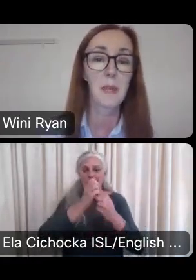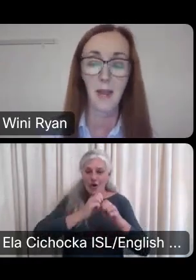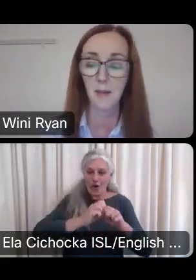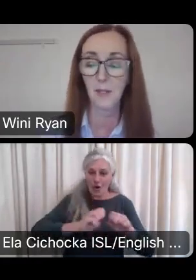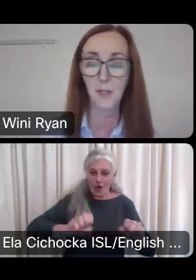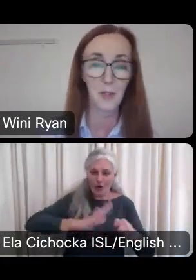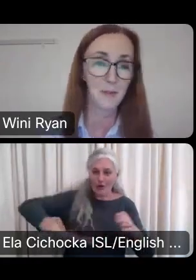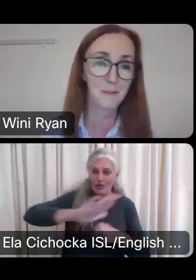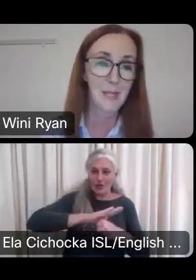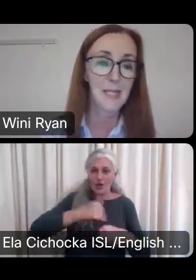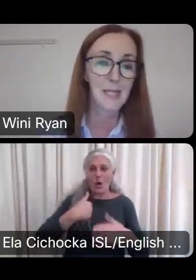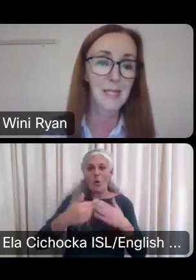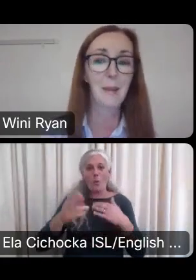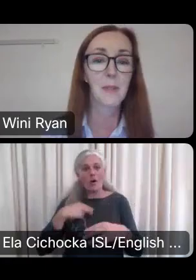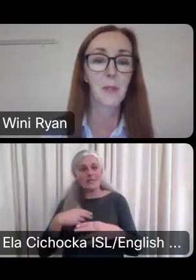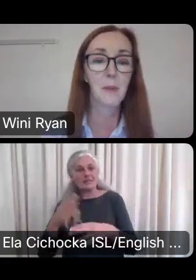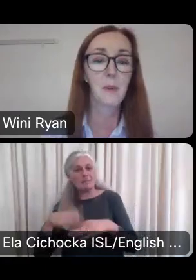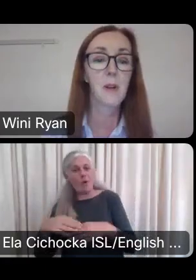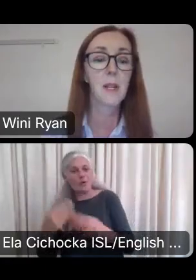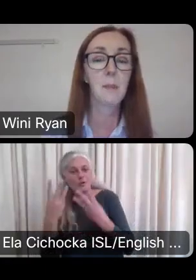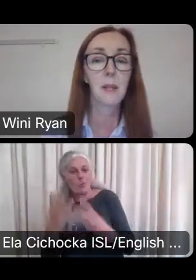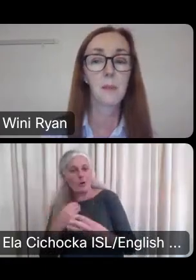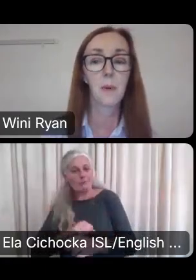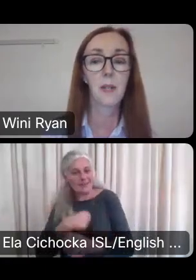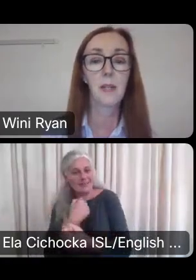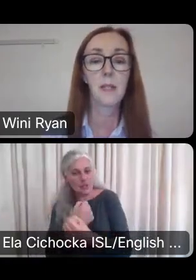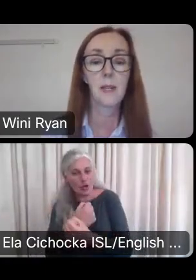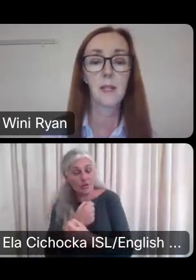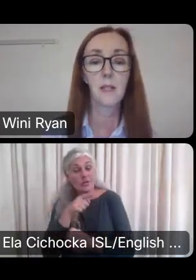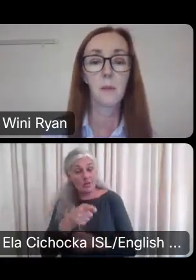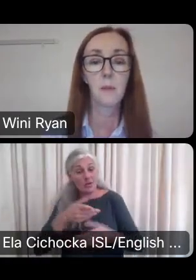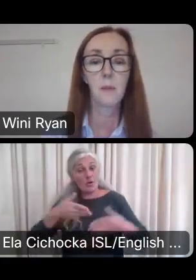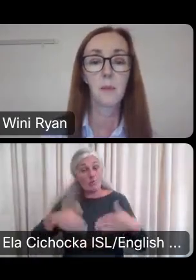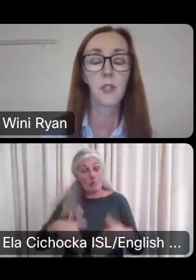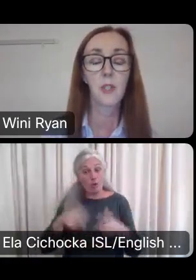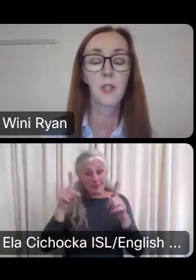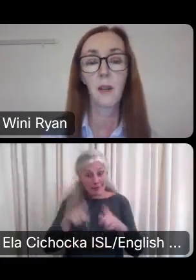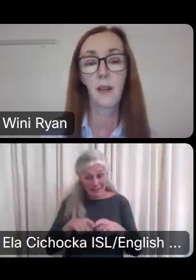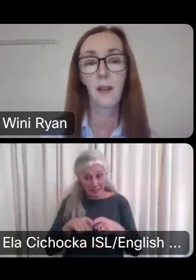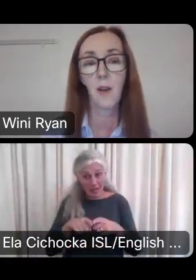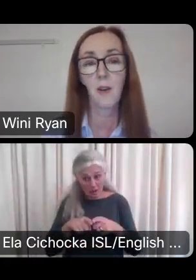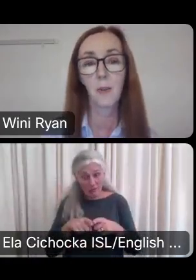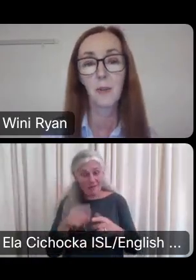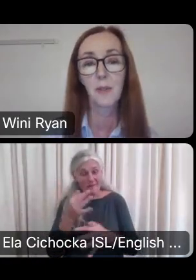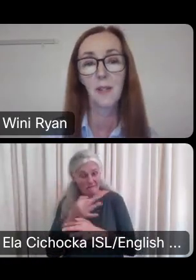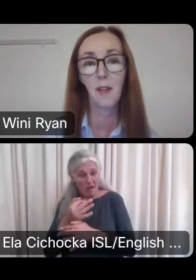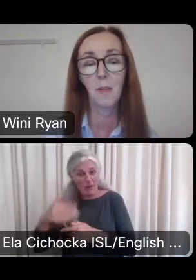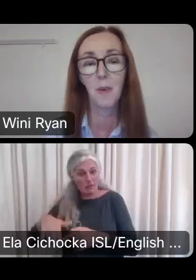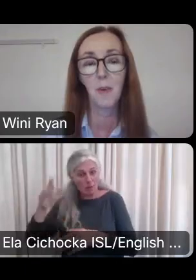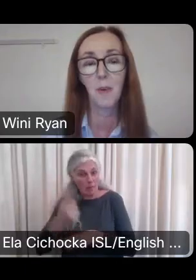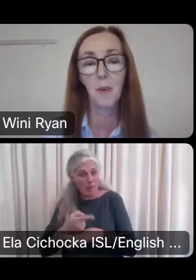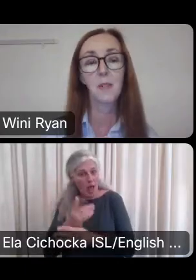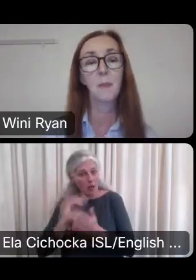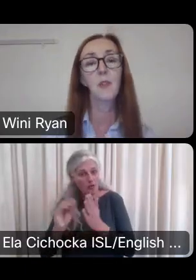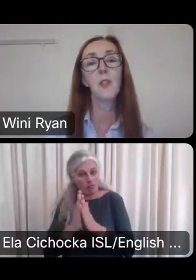be a man, my son. So Rudyard Kipling was born in India into a British family. He's written a lot of books and a lot of